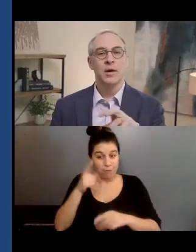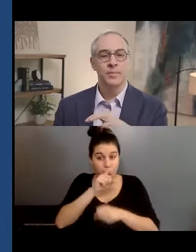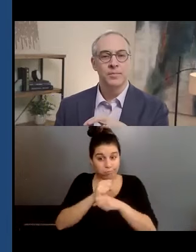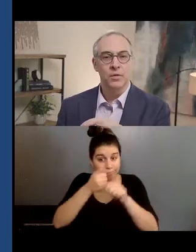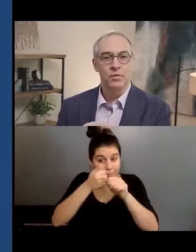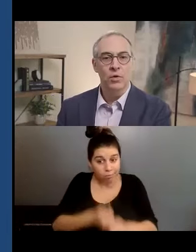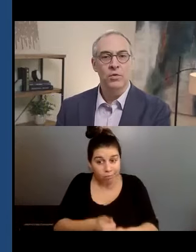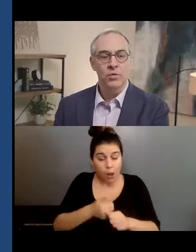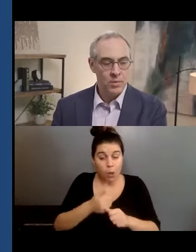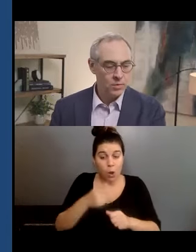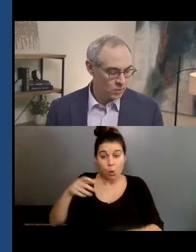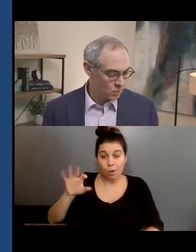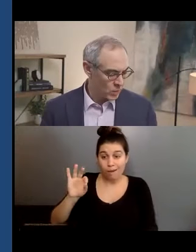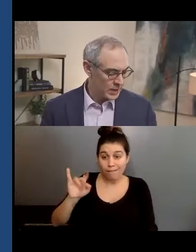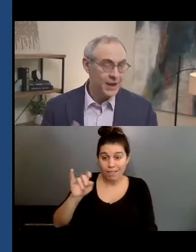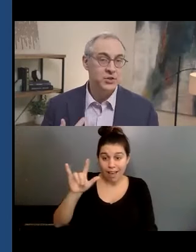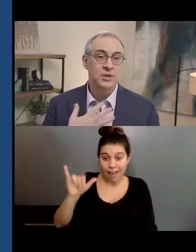for